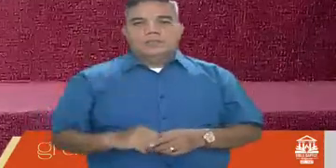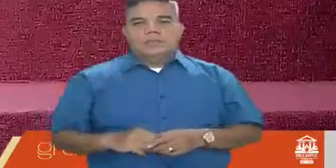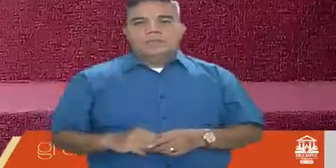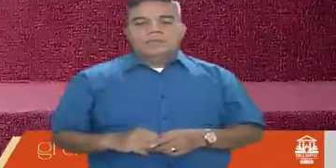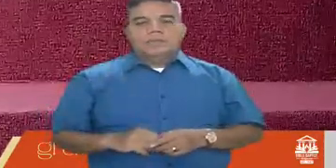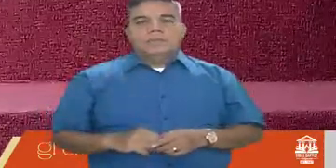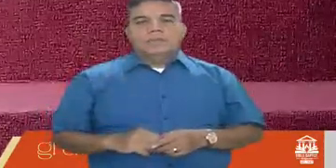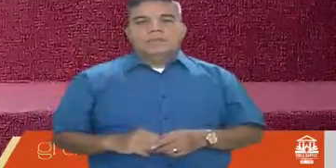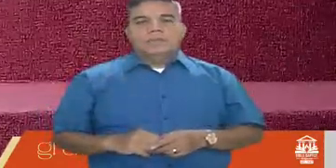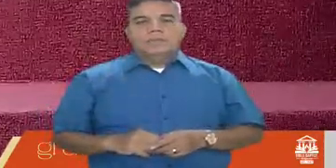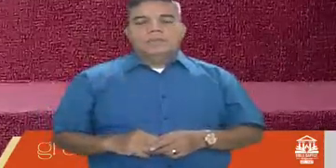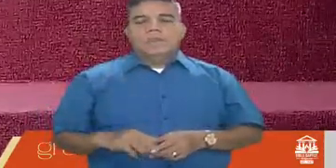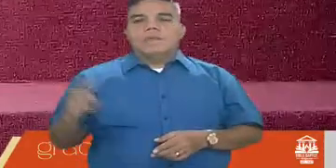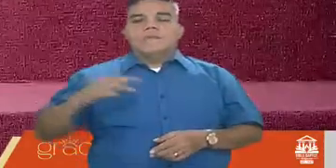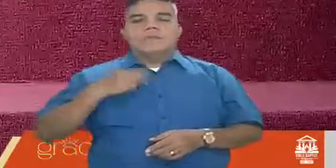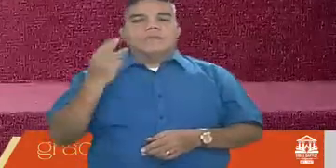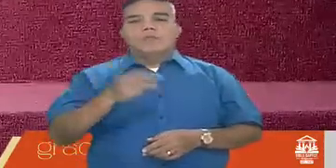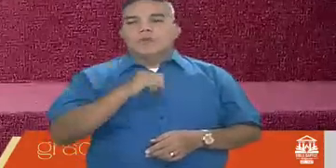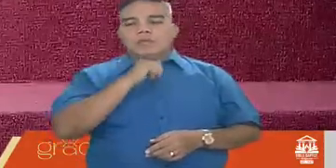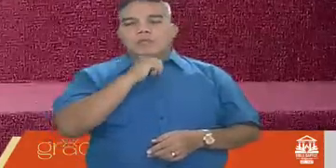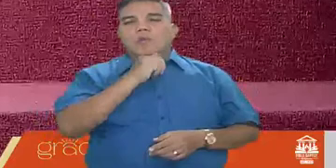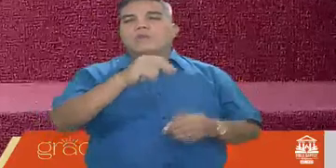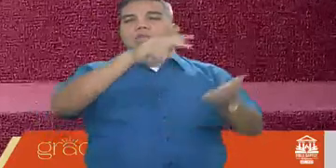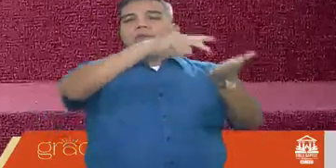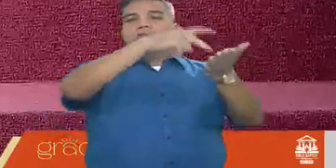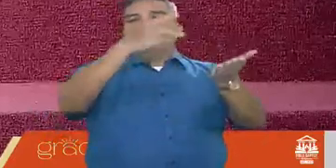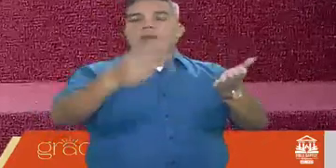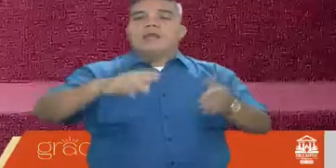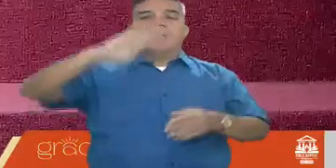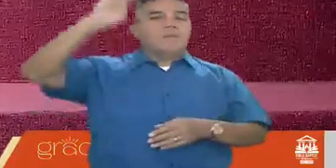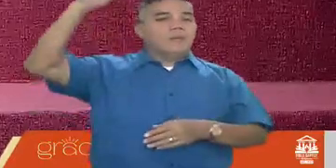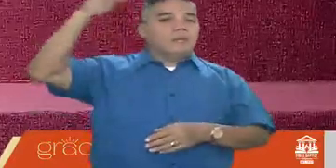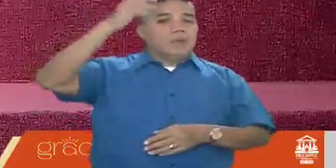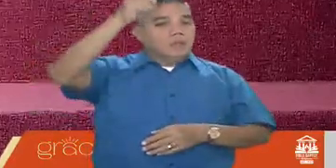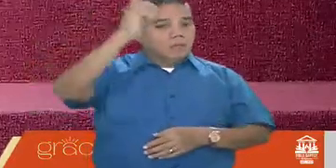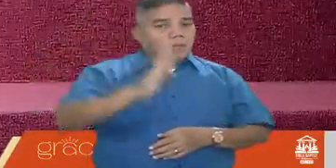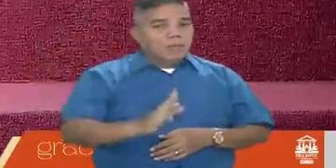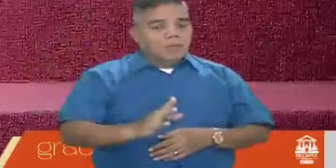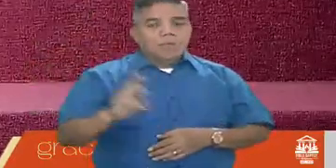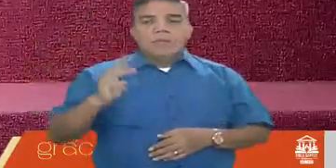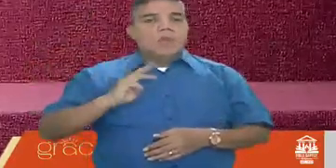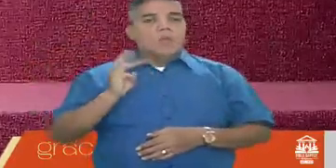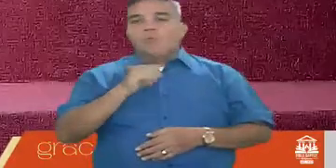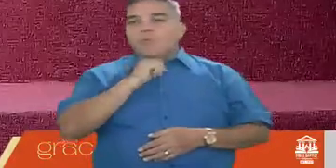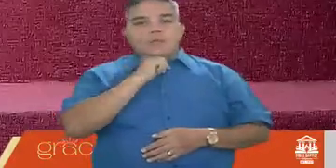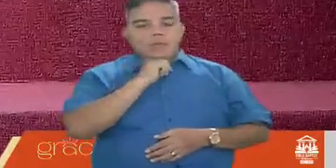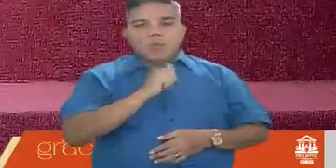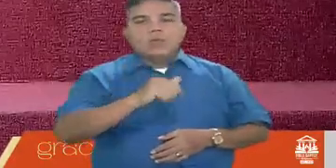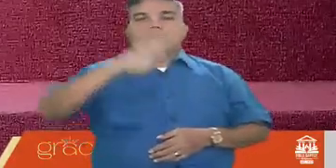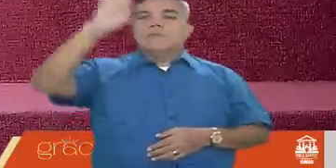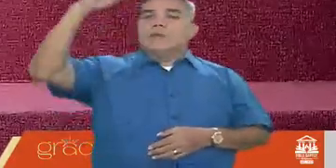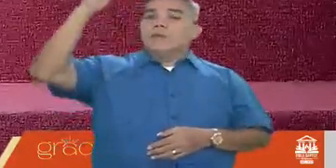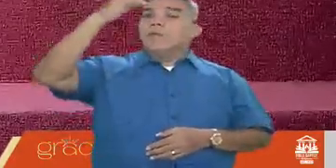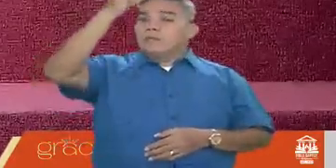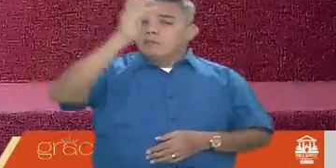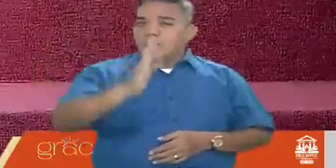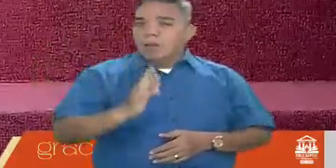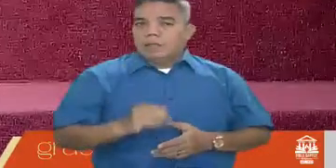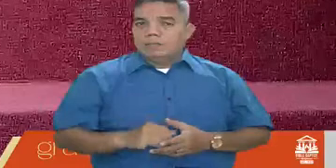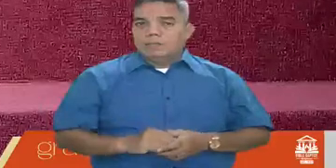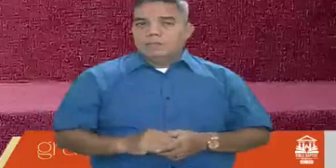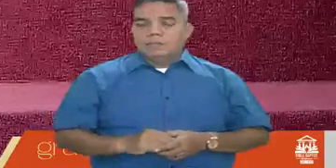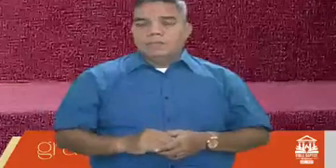that we won't be failing of the grace of God, so that we won't fail of the grace of